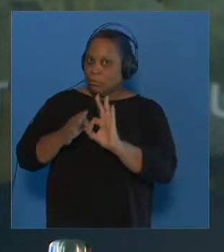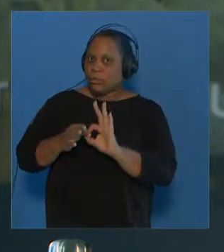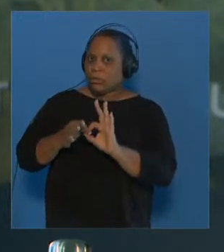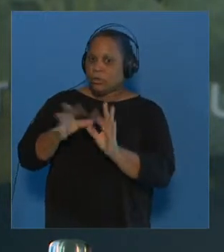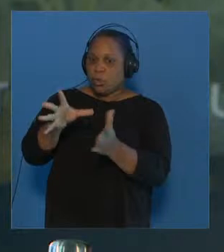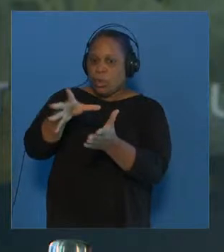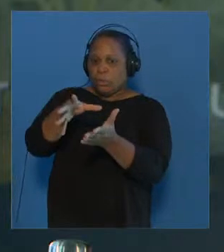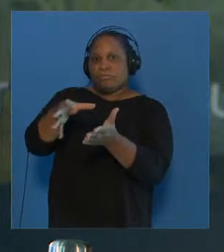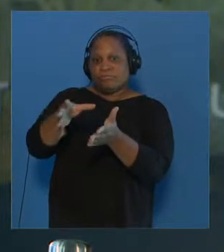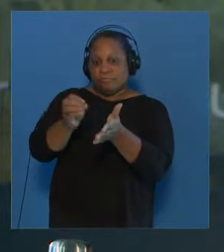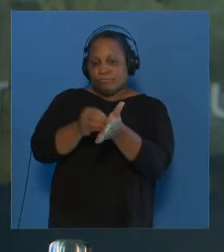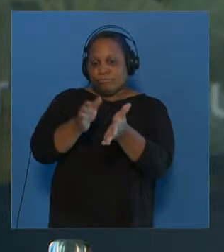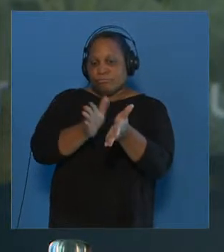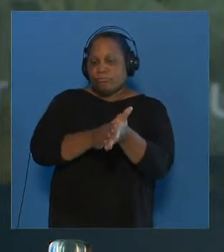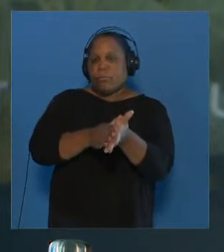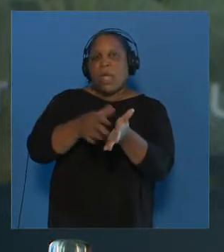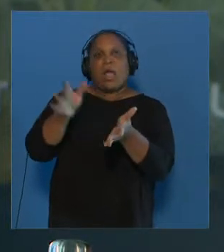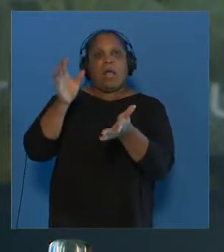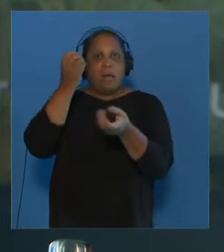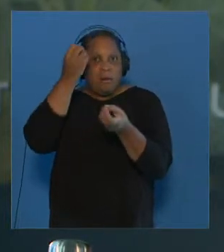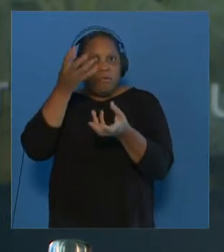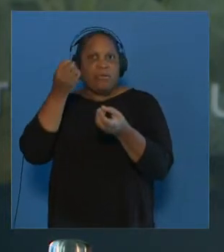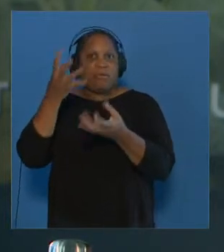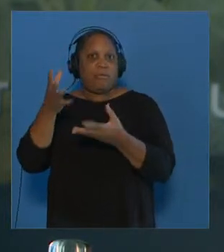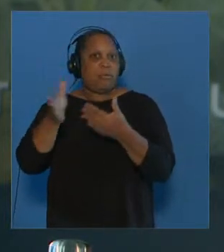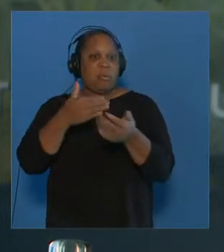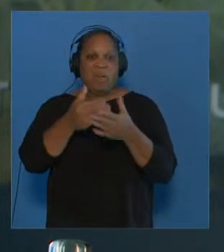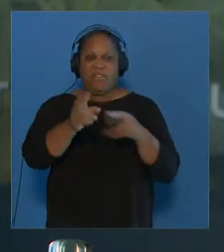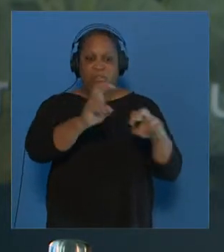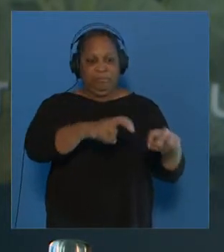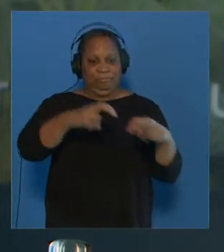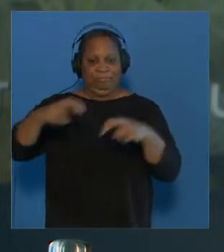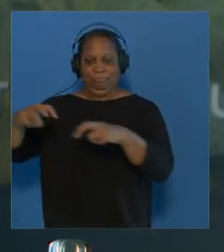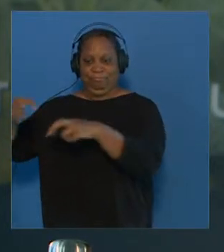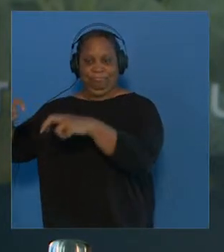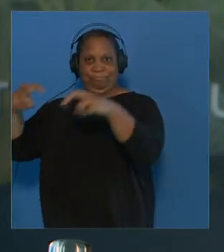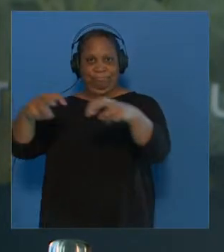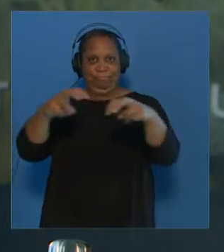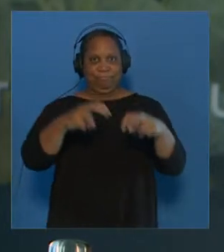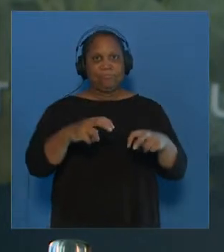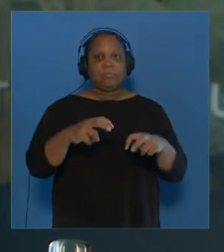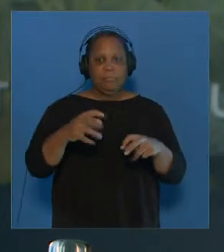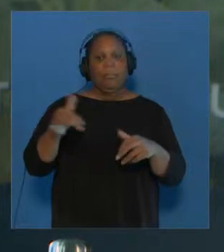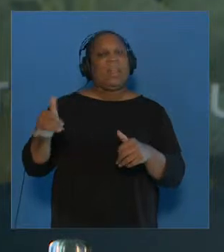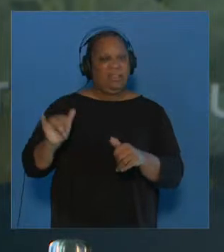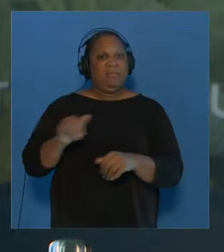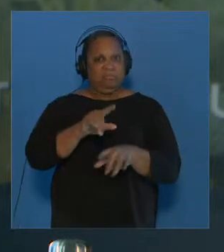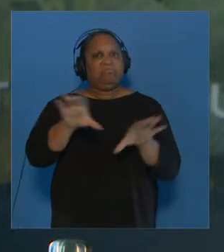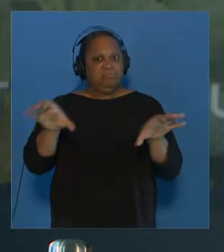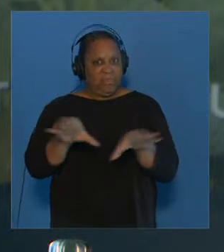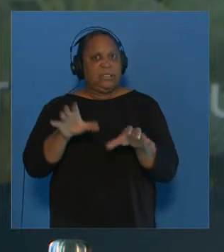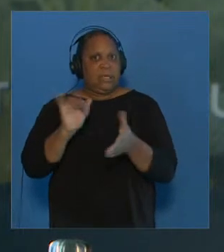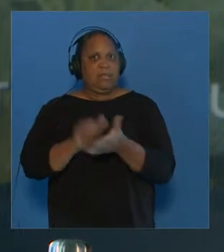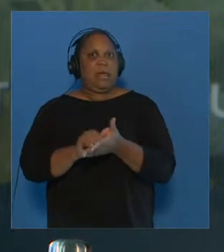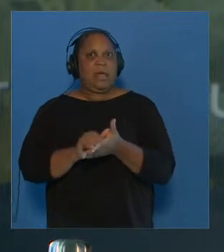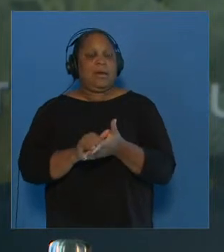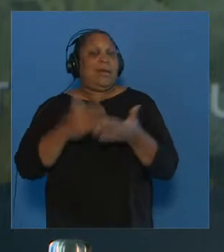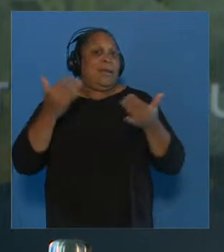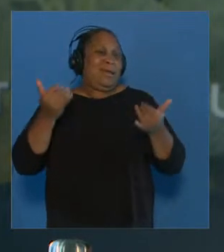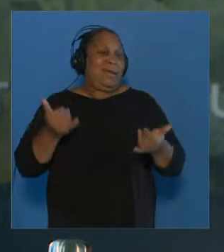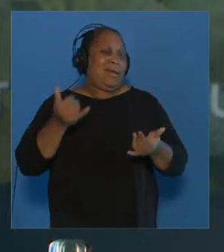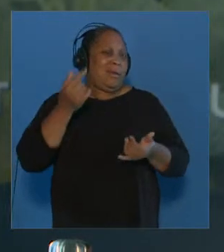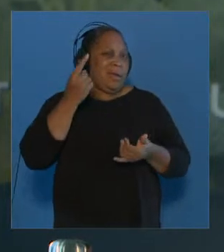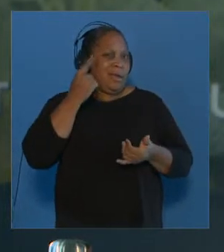the contact details of the persons that's made the reservations or wherever they're sitting. So that was followed through, and that matter has, I